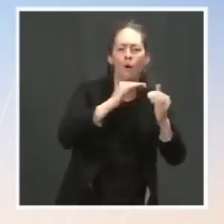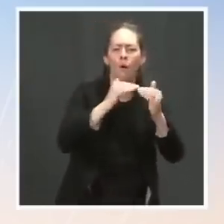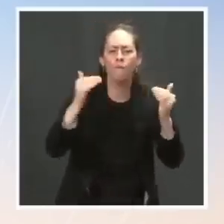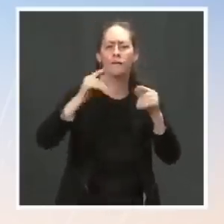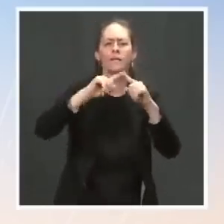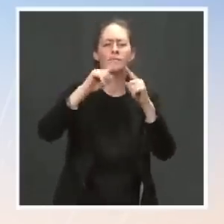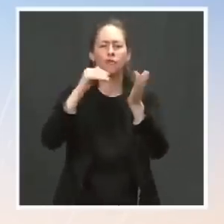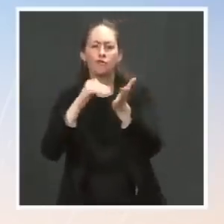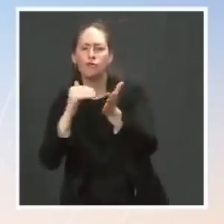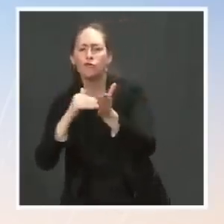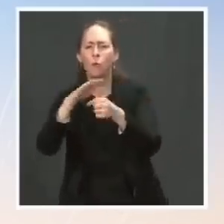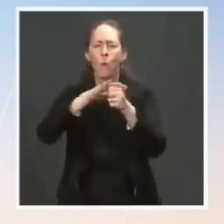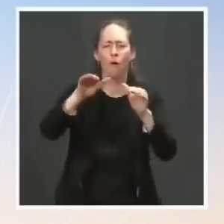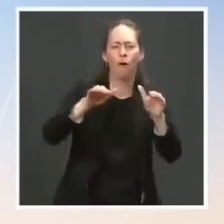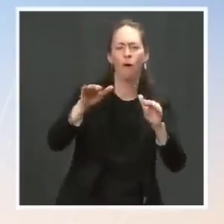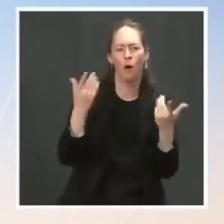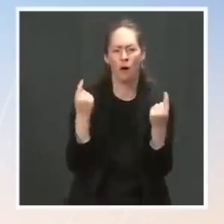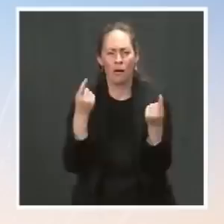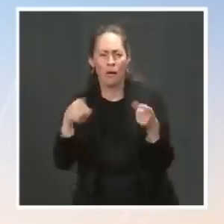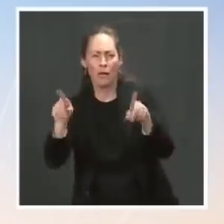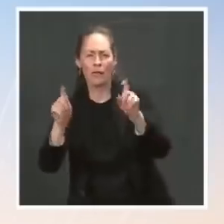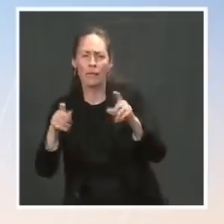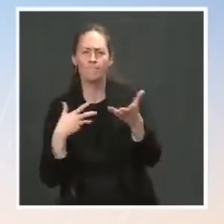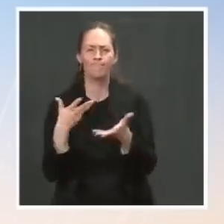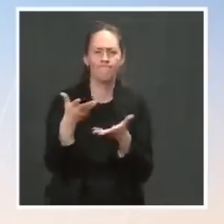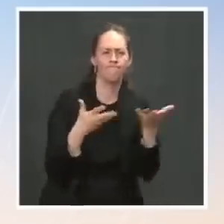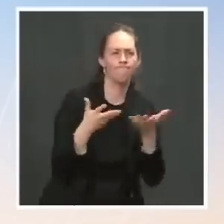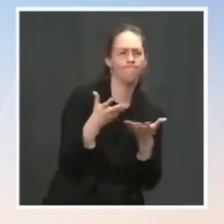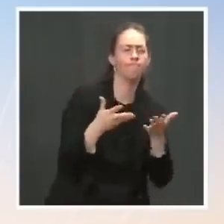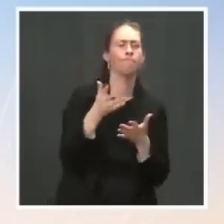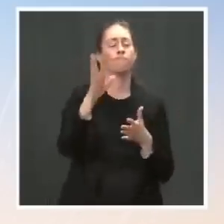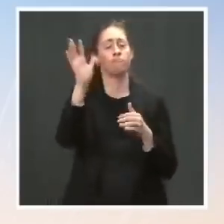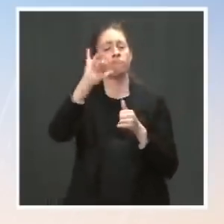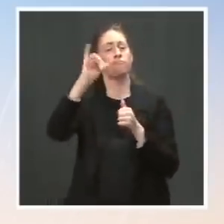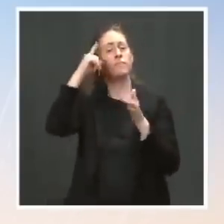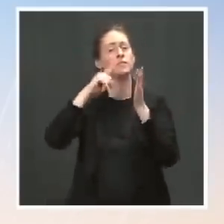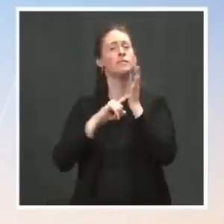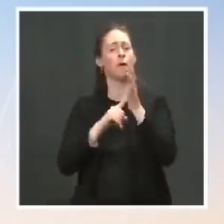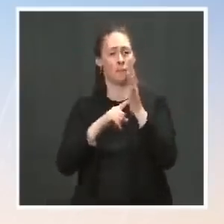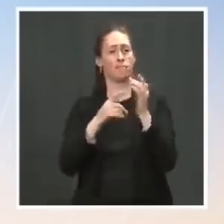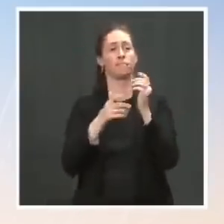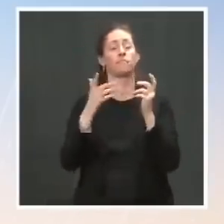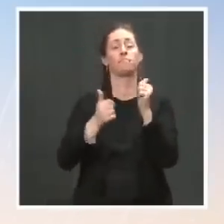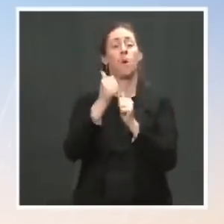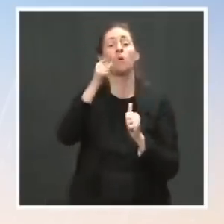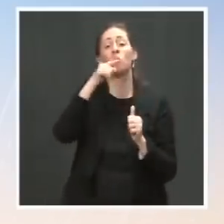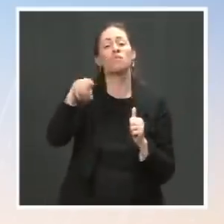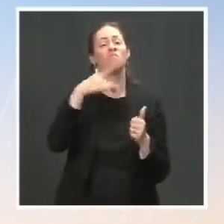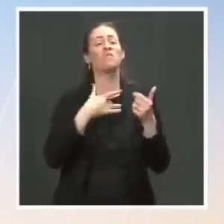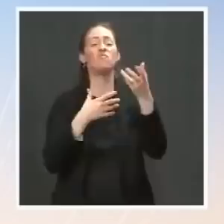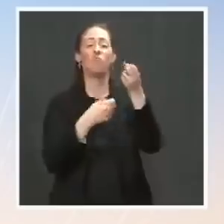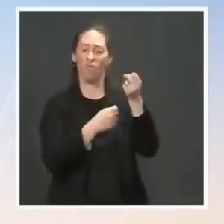which every set of data we've seen, and even from some news organizations, show that those are the most trusted messengers. We've allocated $3 billion